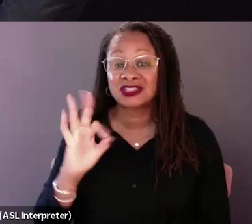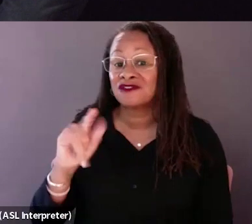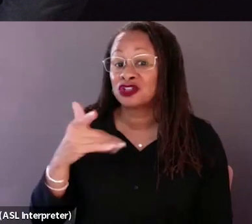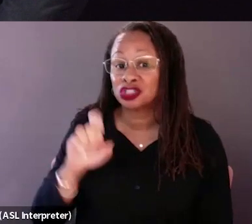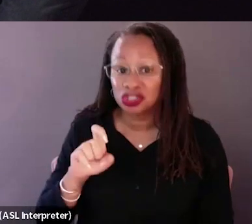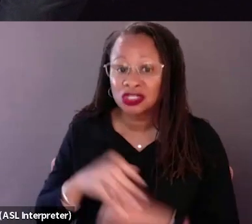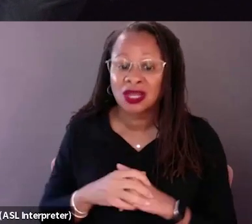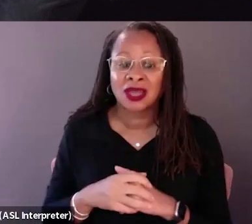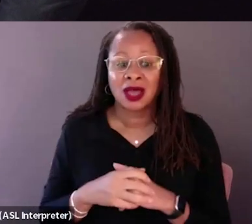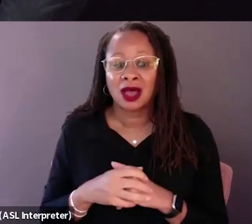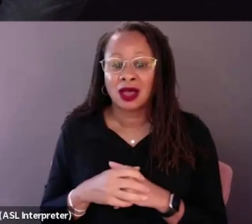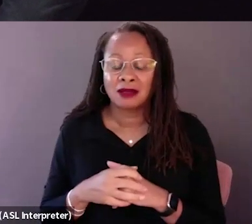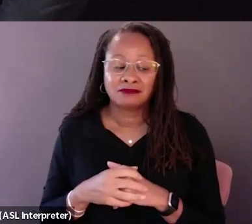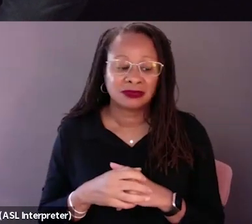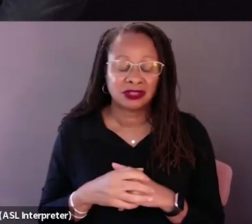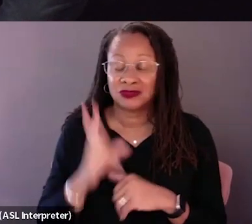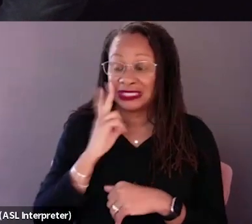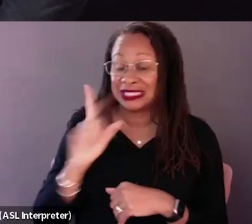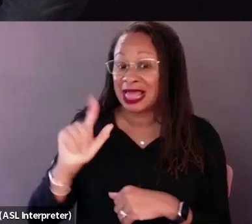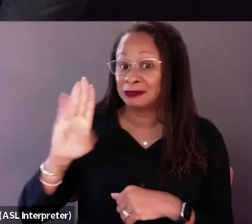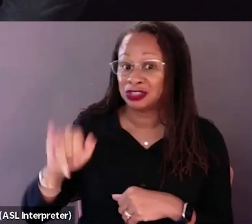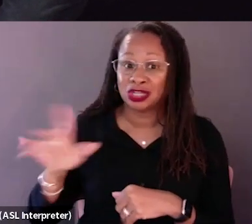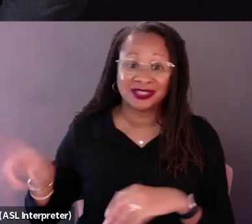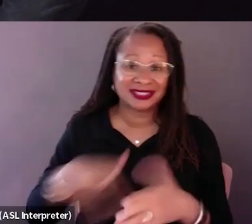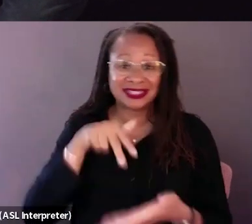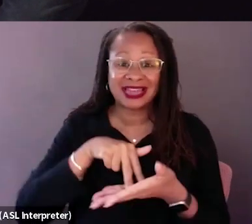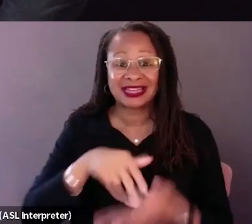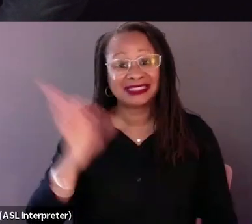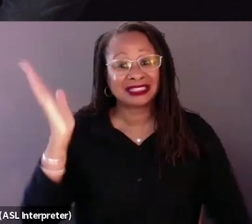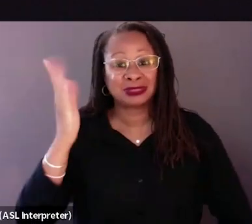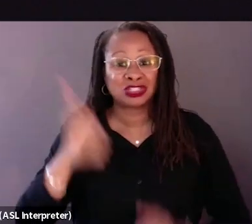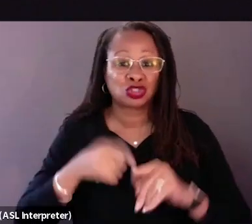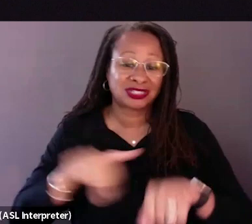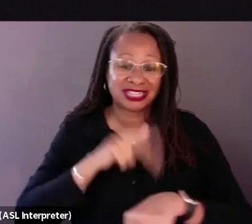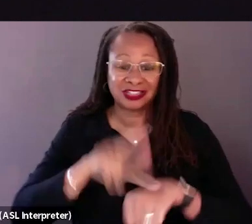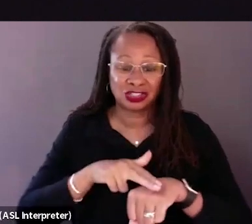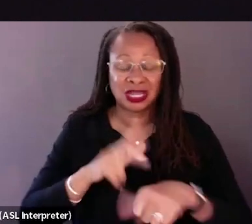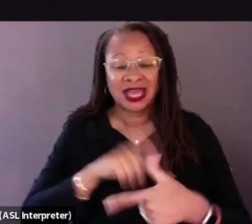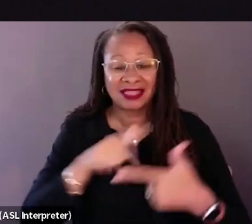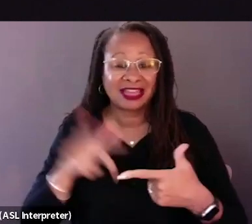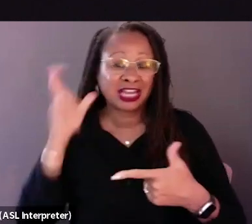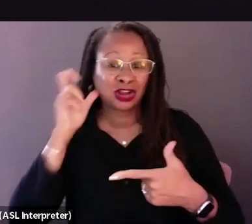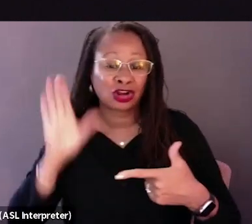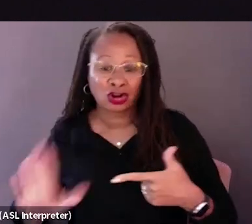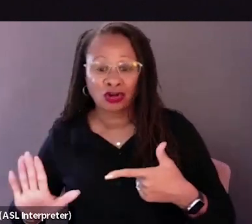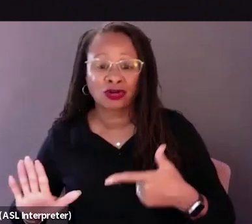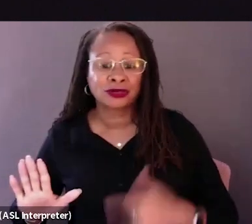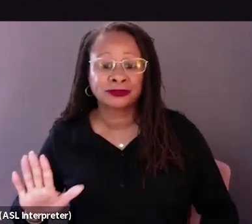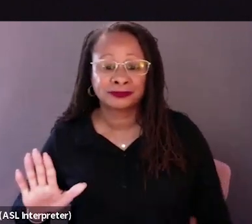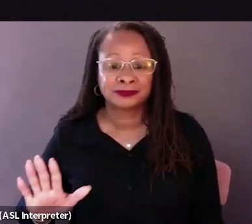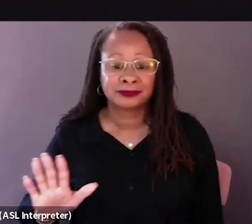the lectern, delivering what's very familiar to all of us, a speech to the nation, but then hearing her, you